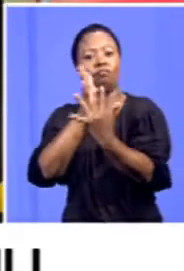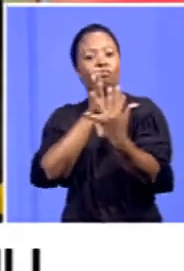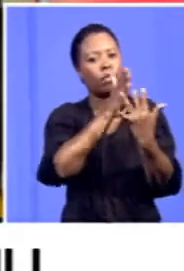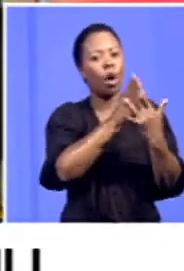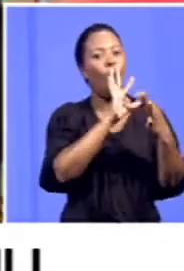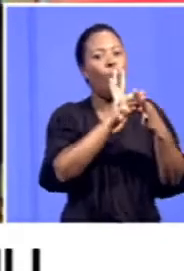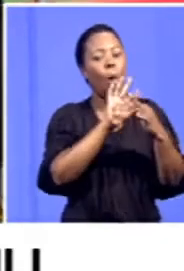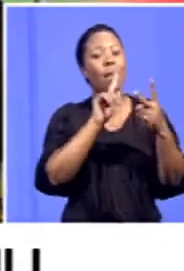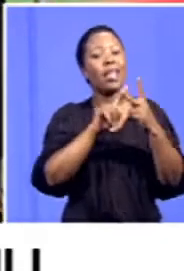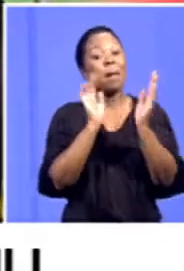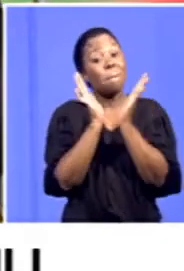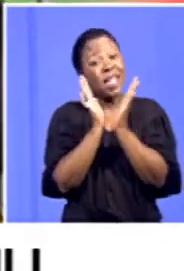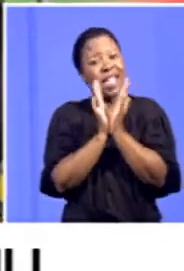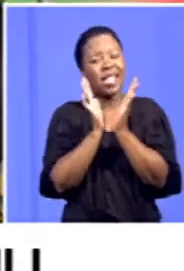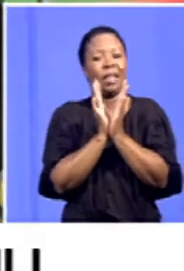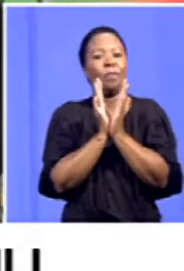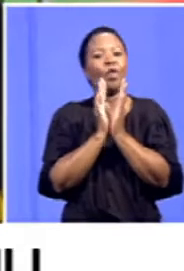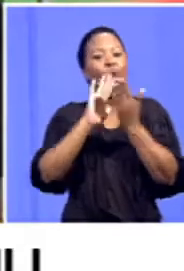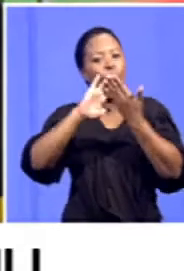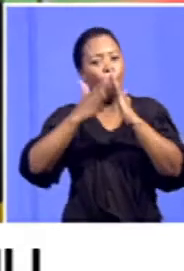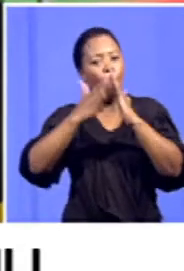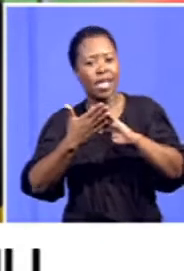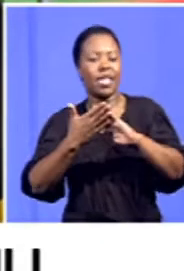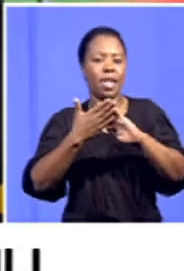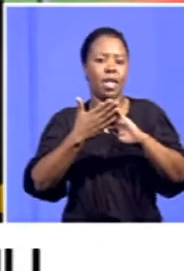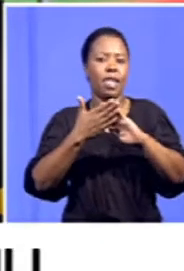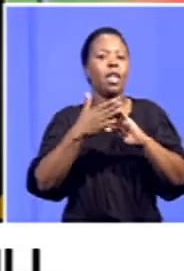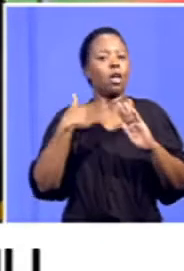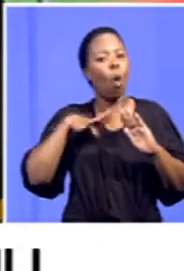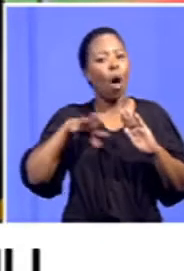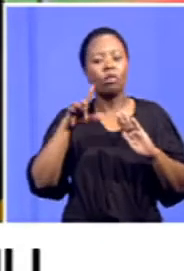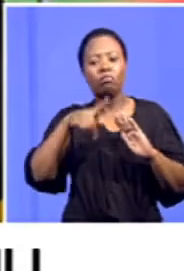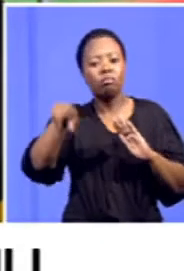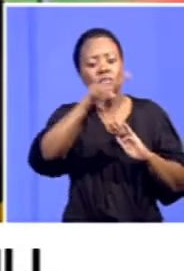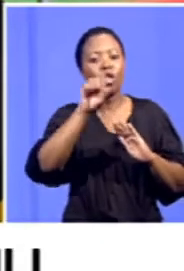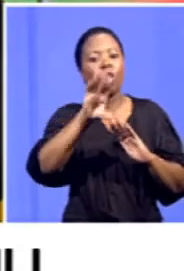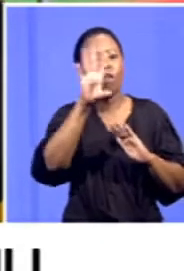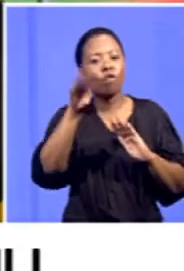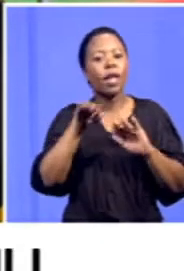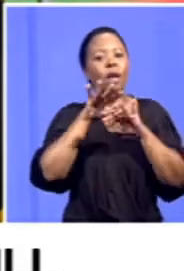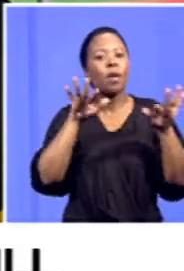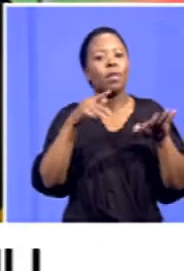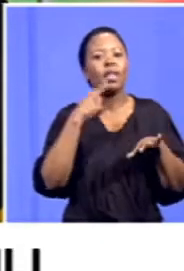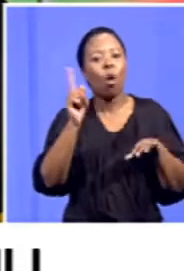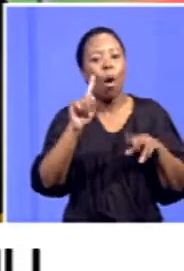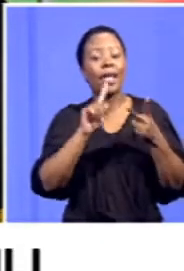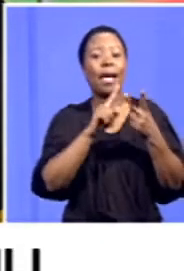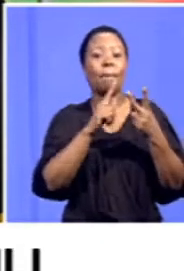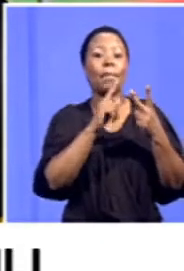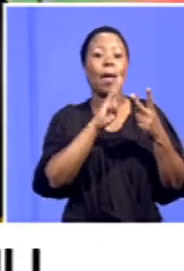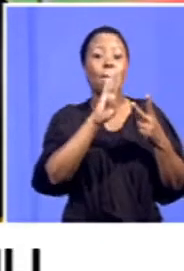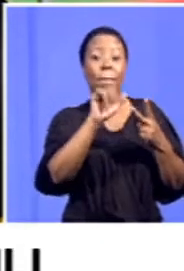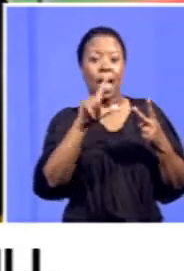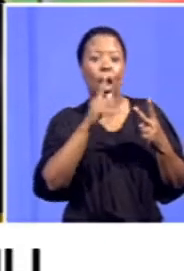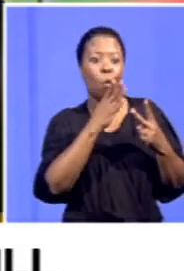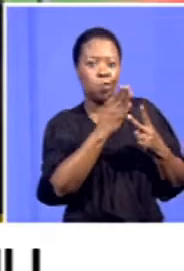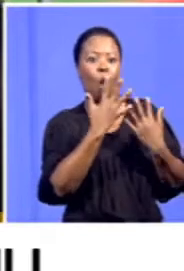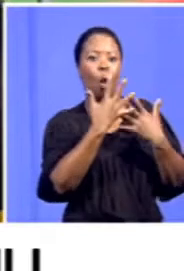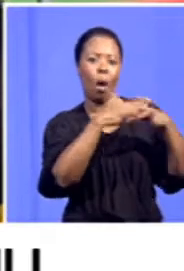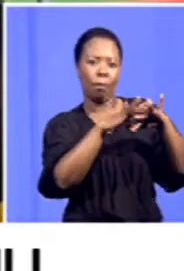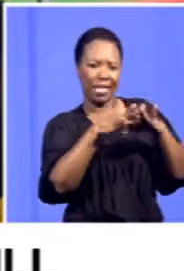IFP meetings, because we want to hear what South Africans have to say. The bill is up on our website as well. There is a dedicated, just please